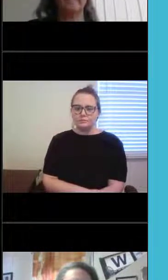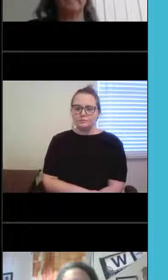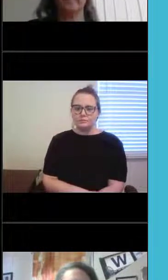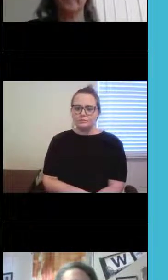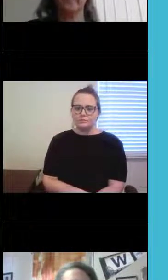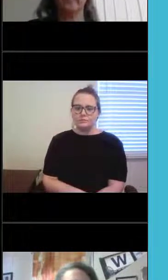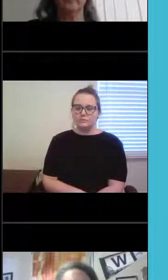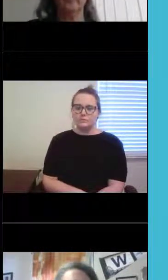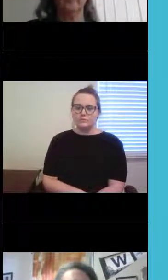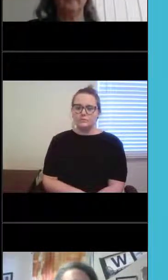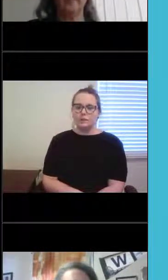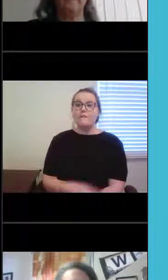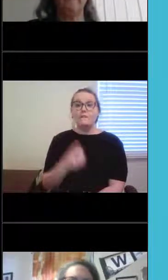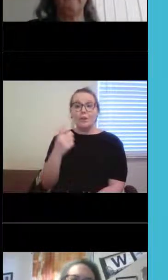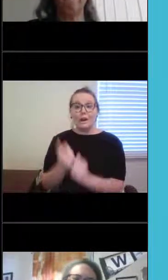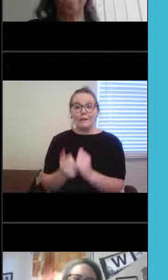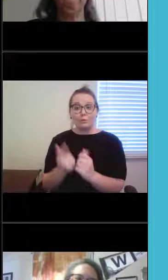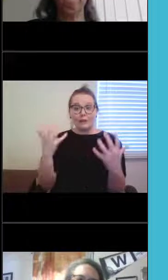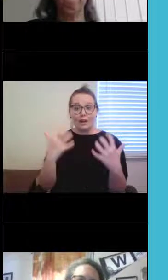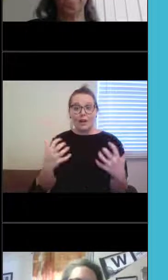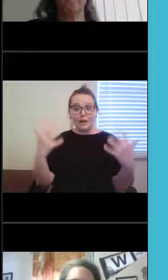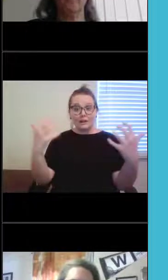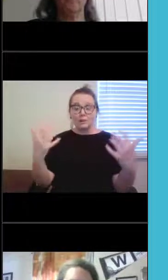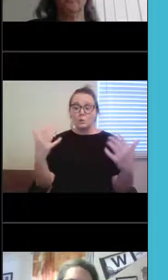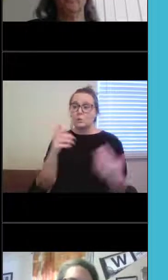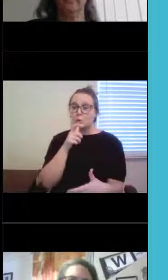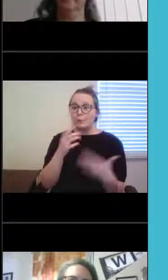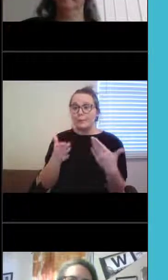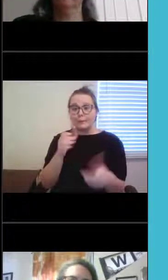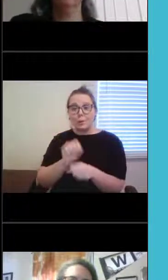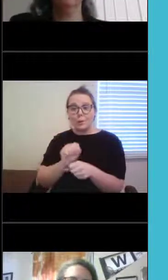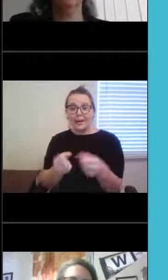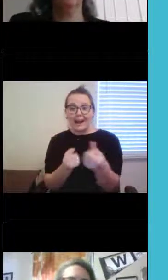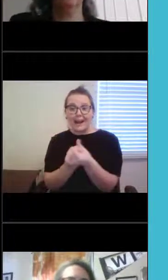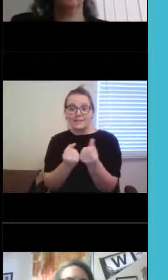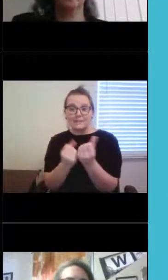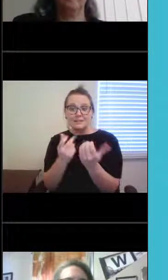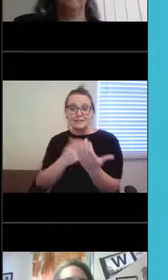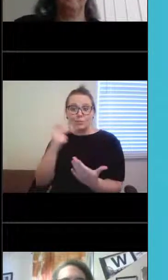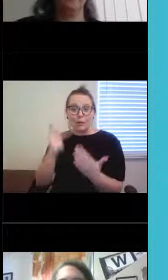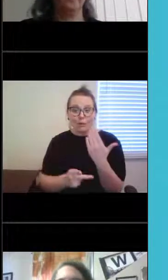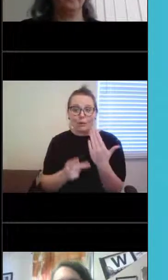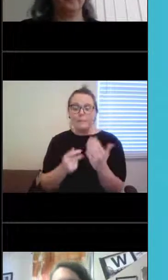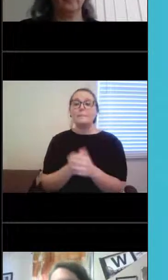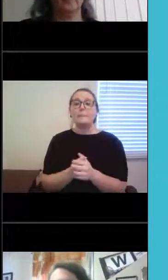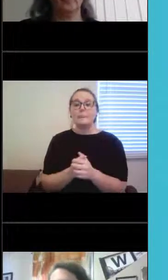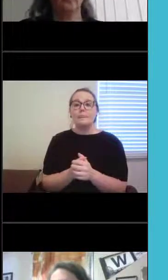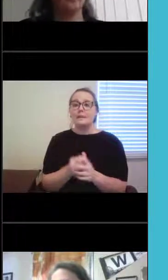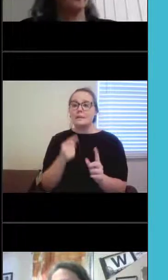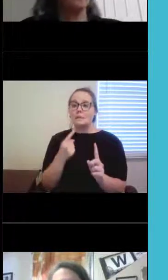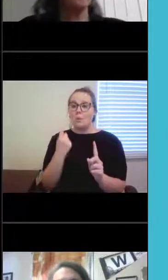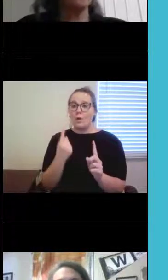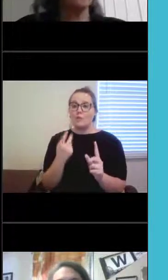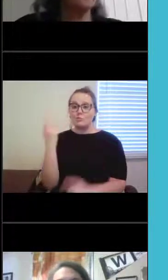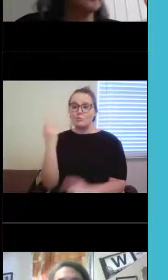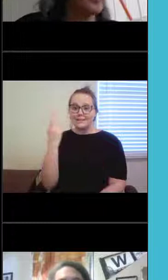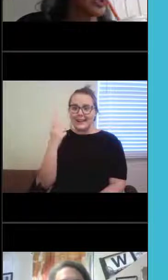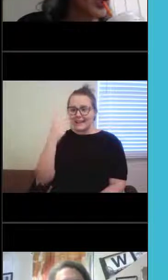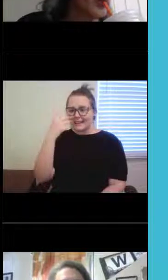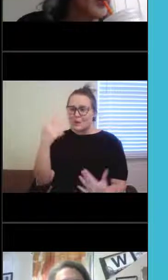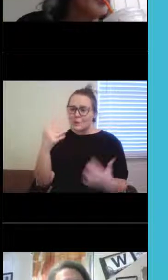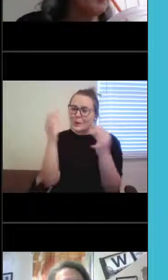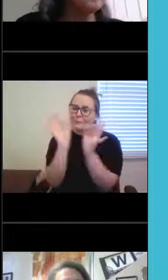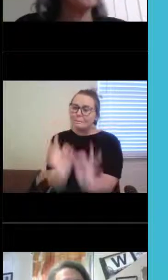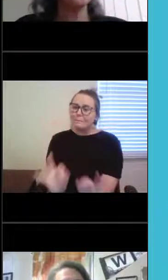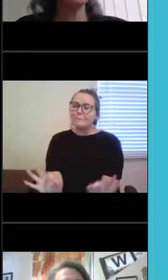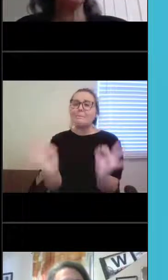For everyone in the audience who works at an advocacy program of some type, this is one of the reasons why I think it's so